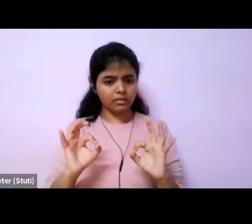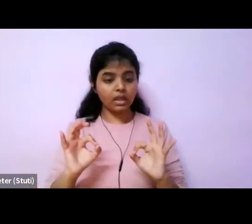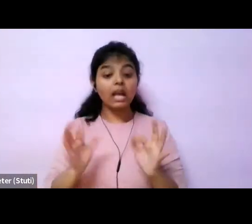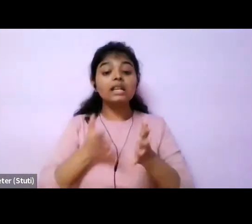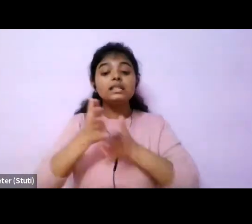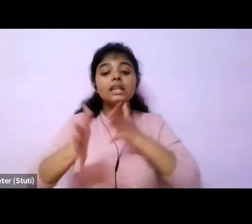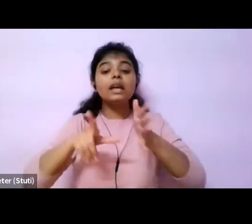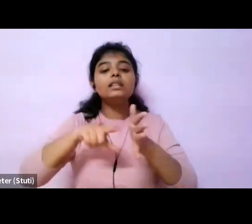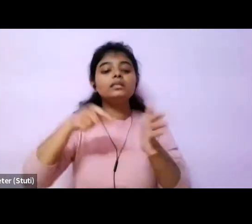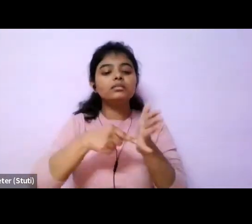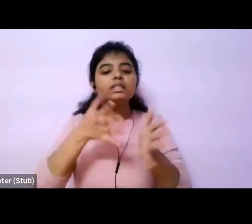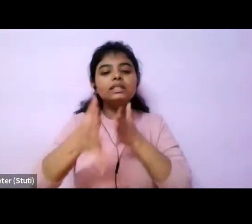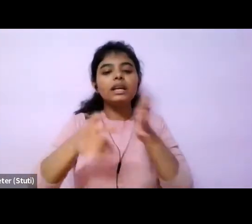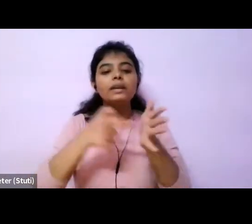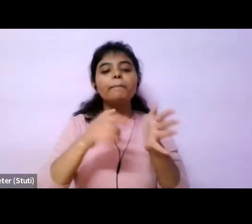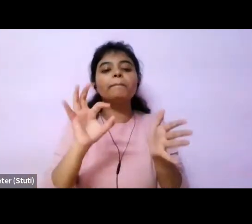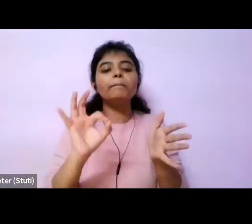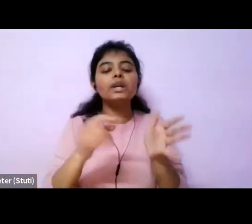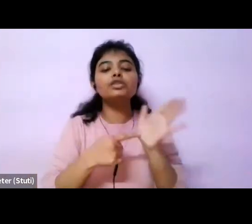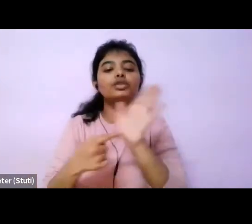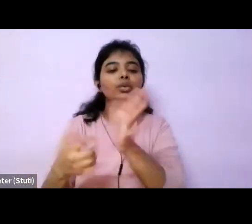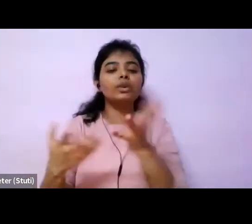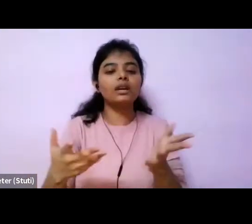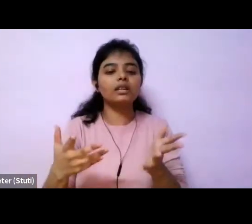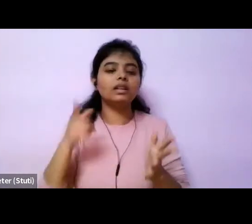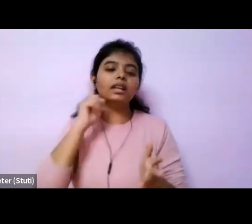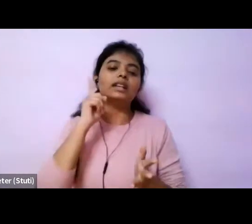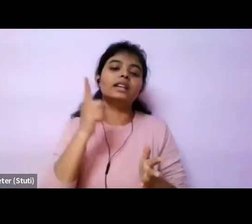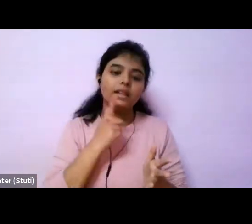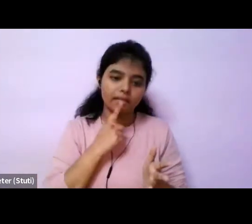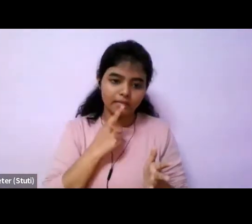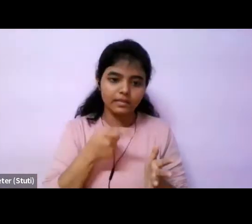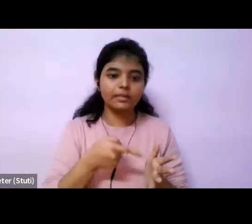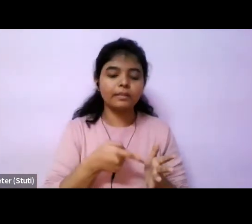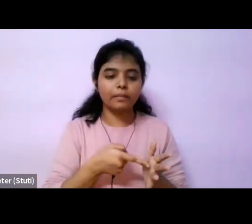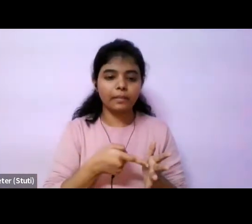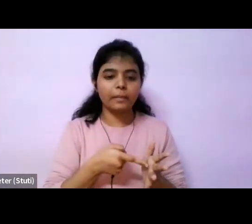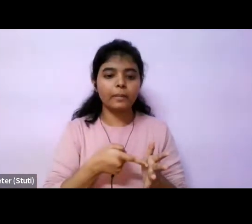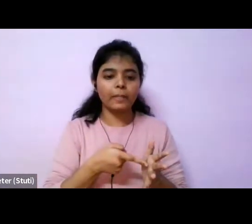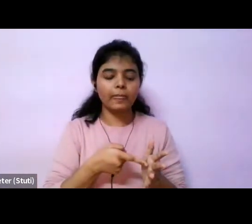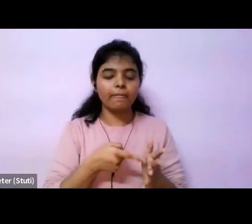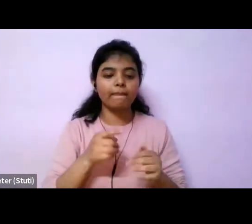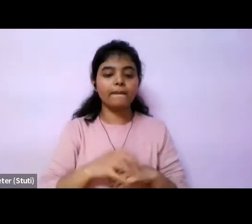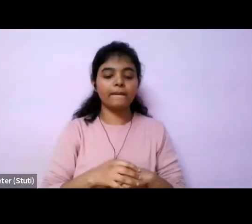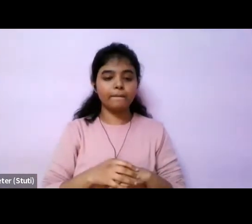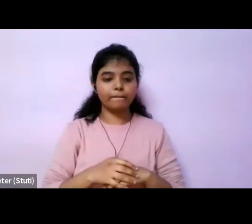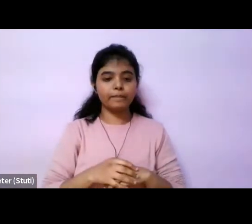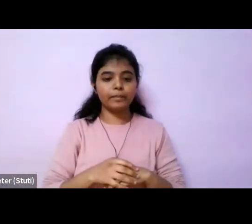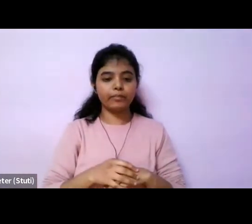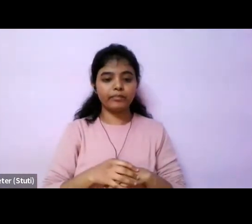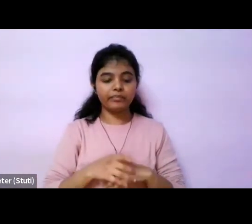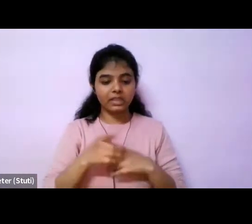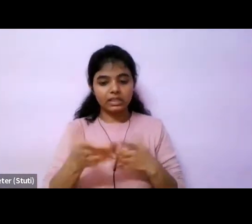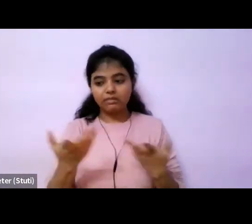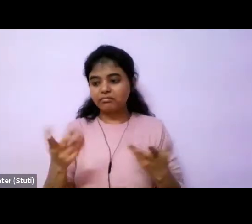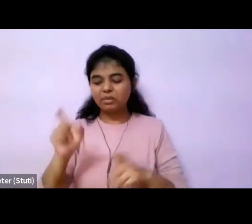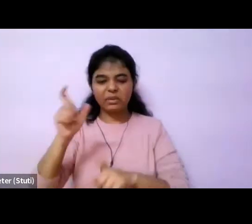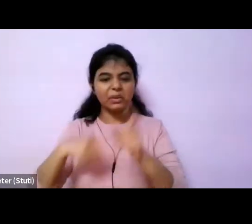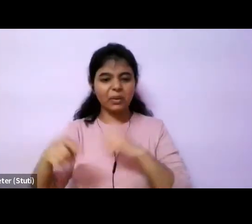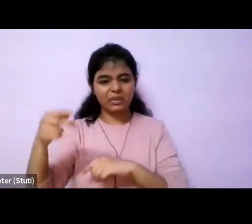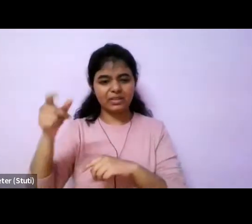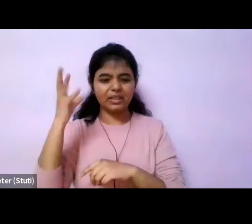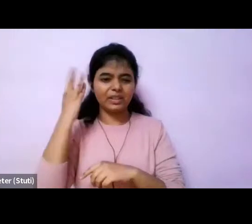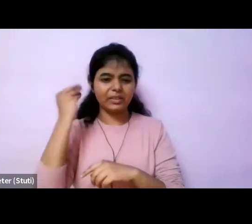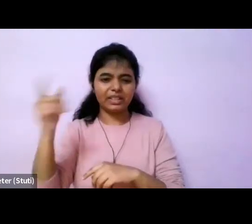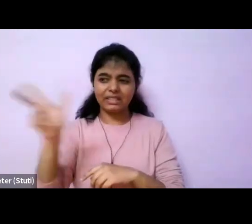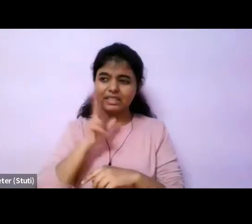its language. It fuels Madan's refusal to hide behind a facade of deaf normality.